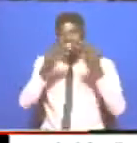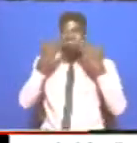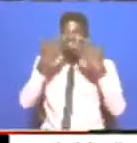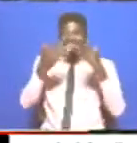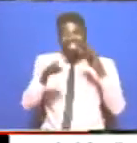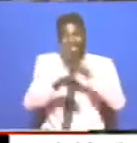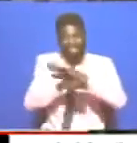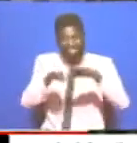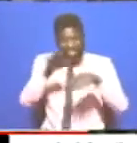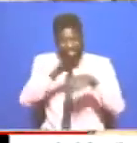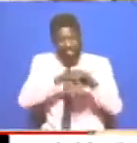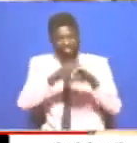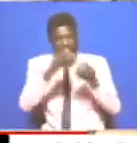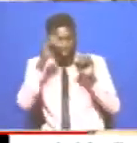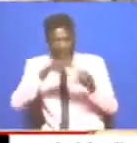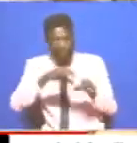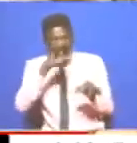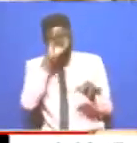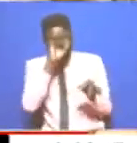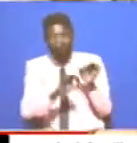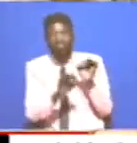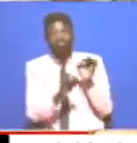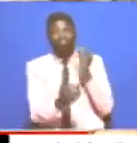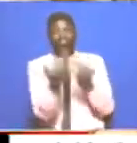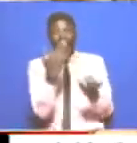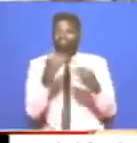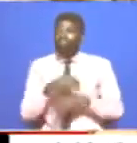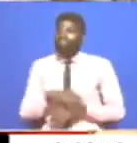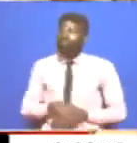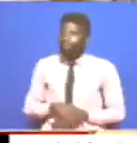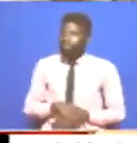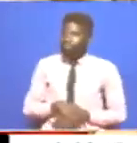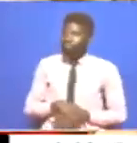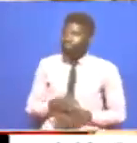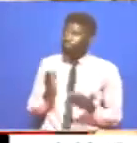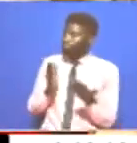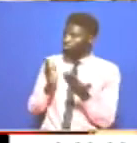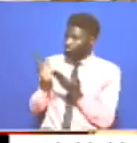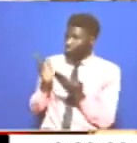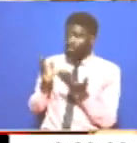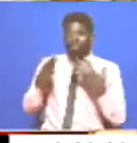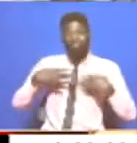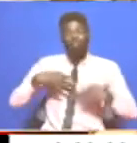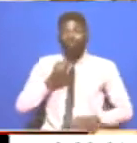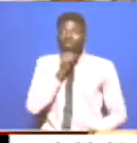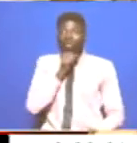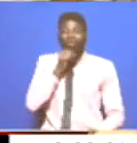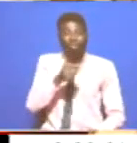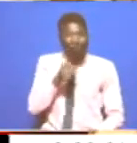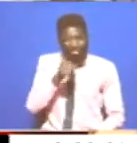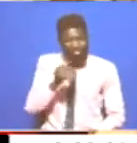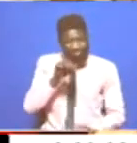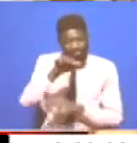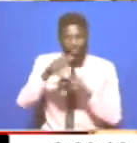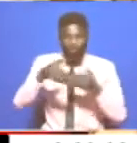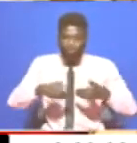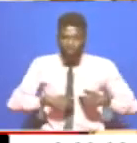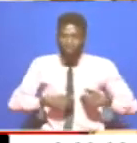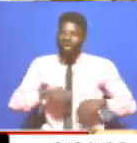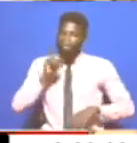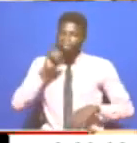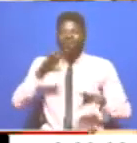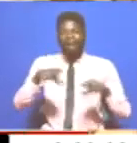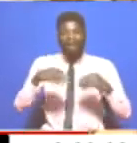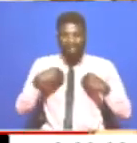burned to ashes. The clarion call from the elders is that the youth must embrace the older ways for them to